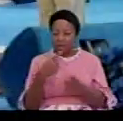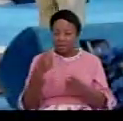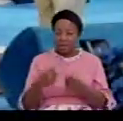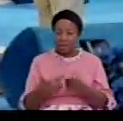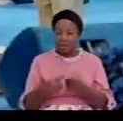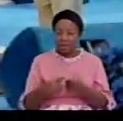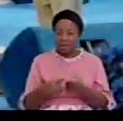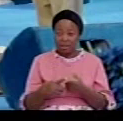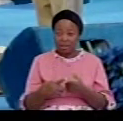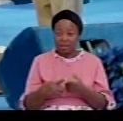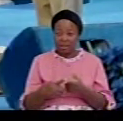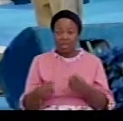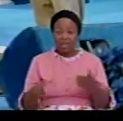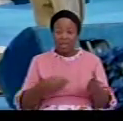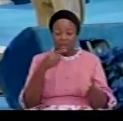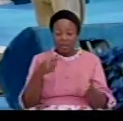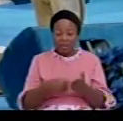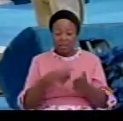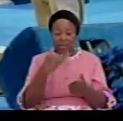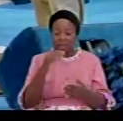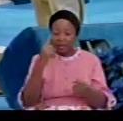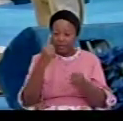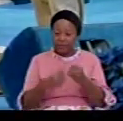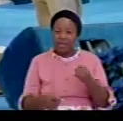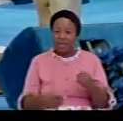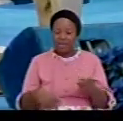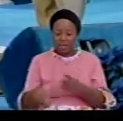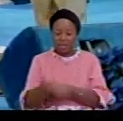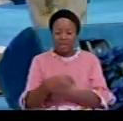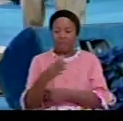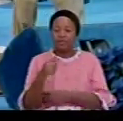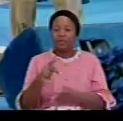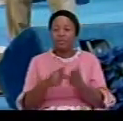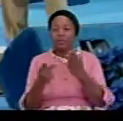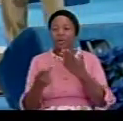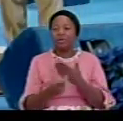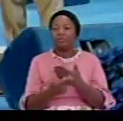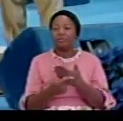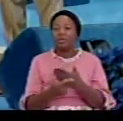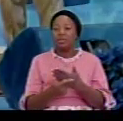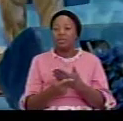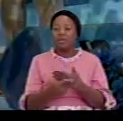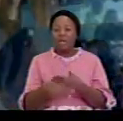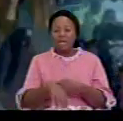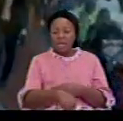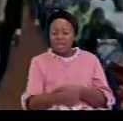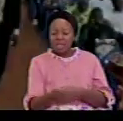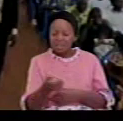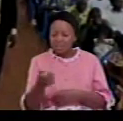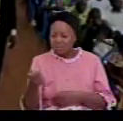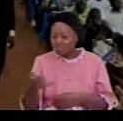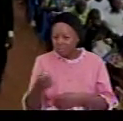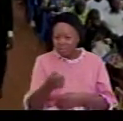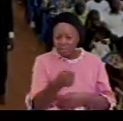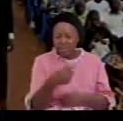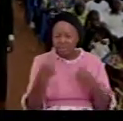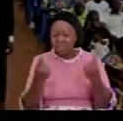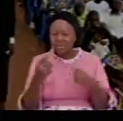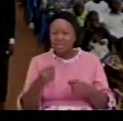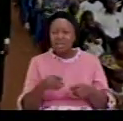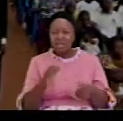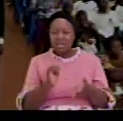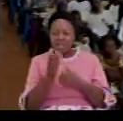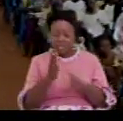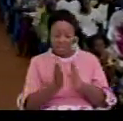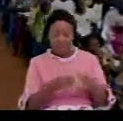And this is the final day of the crusade. Any remnant of sin remaining, he will